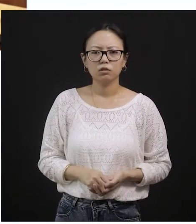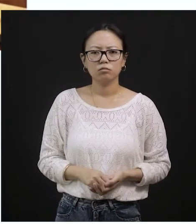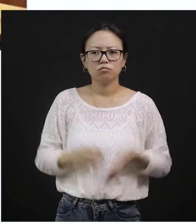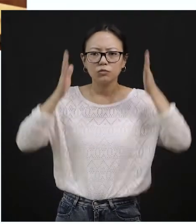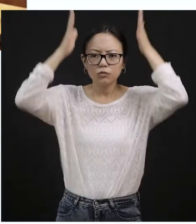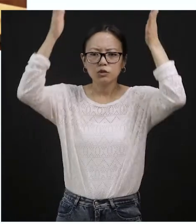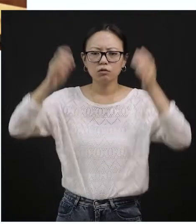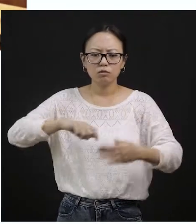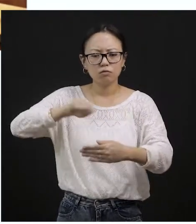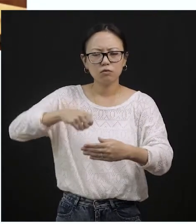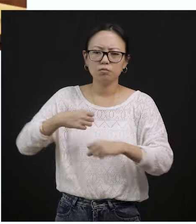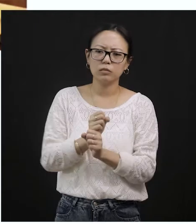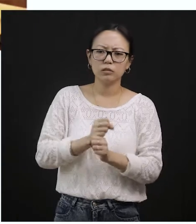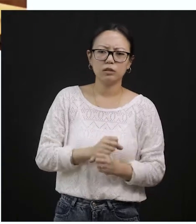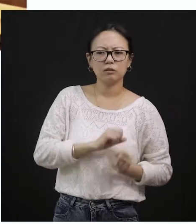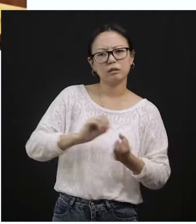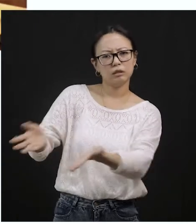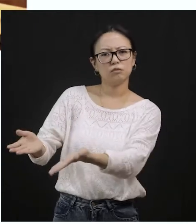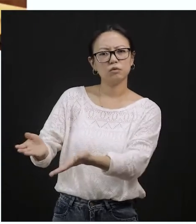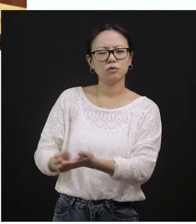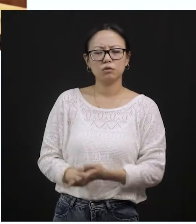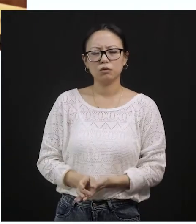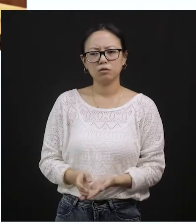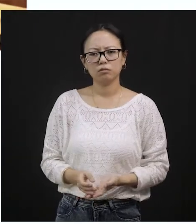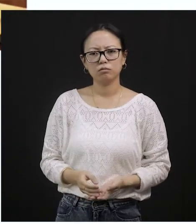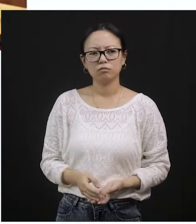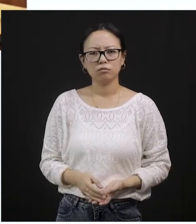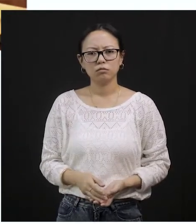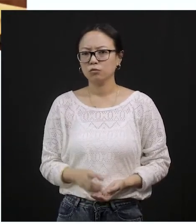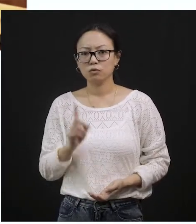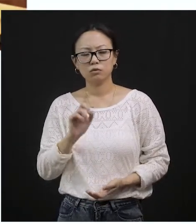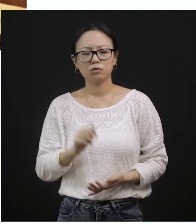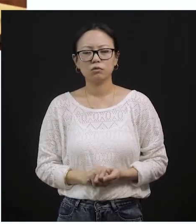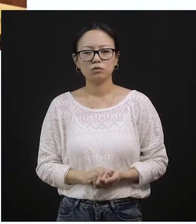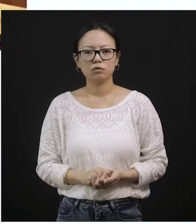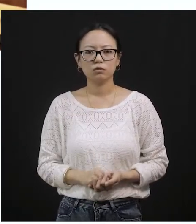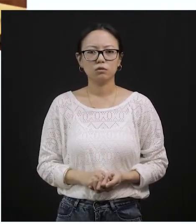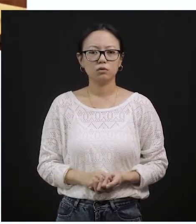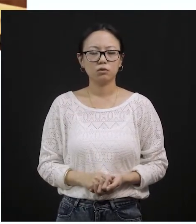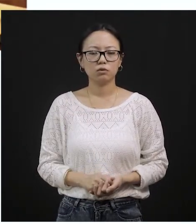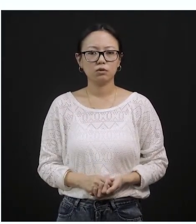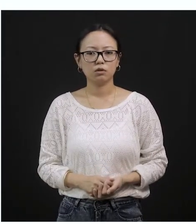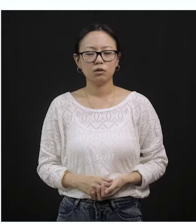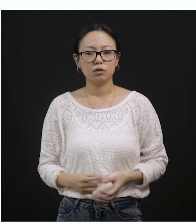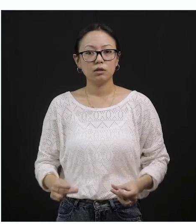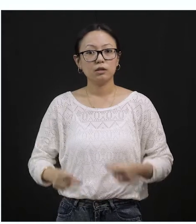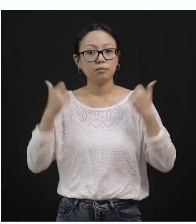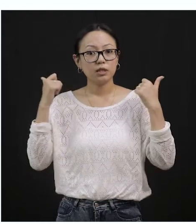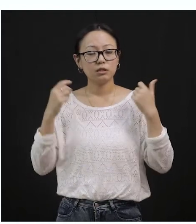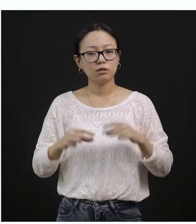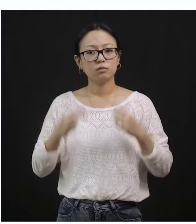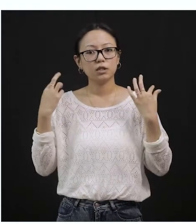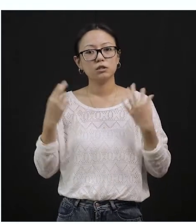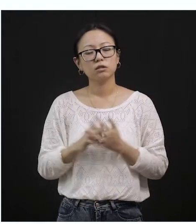kabi. No, nothing like that, right? So they used to present it so nicely, presentation is done so nicely, then only the food is